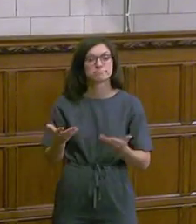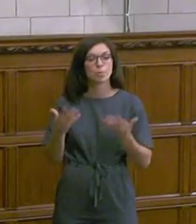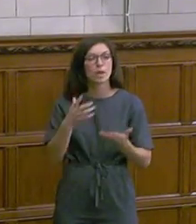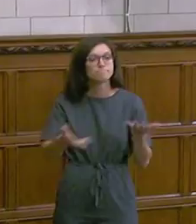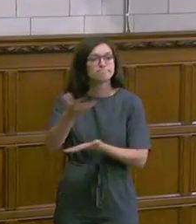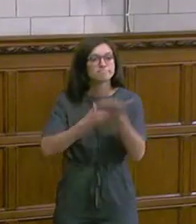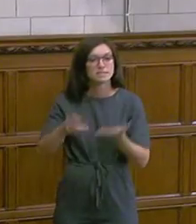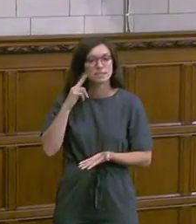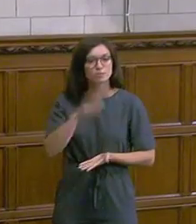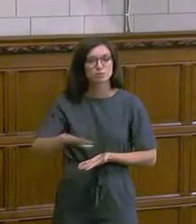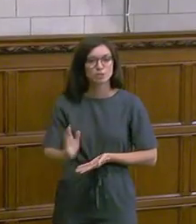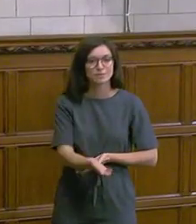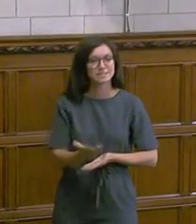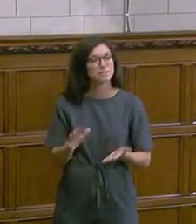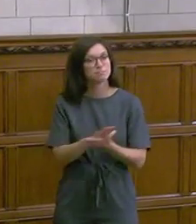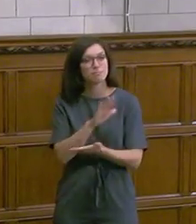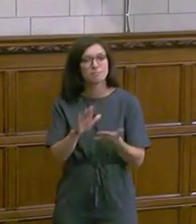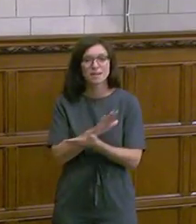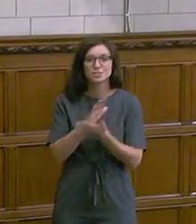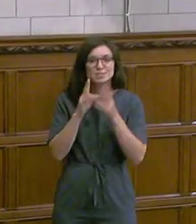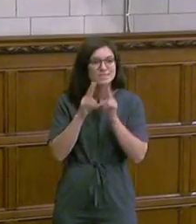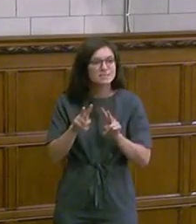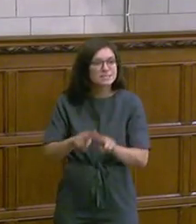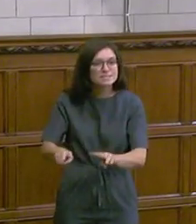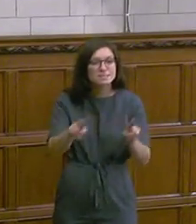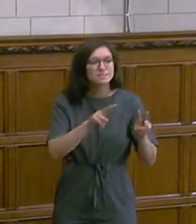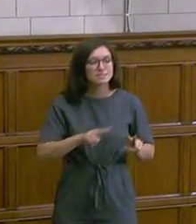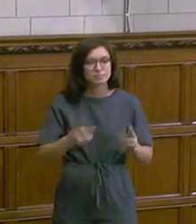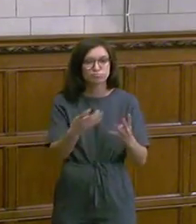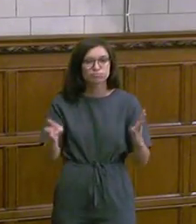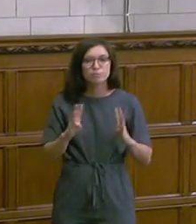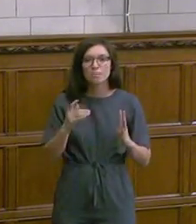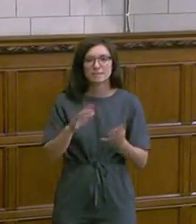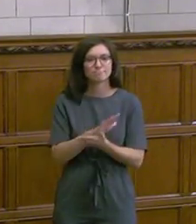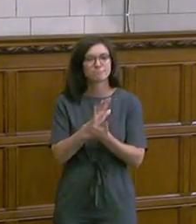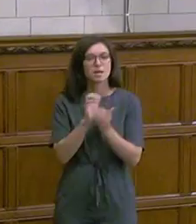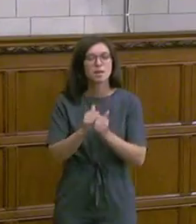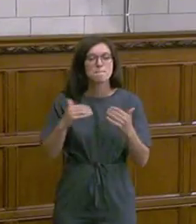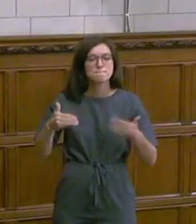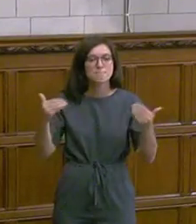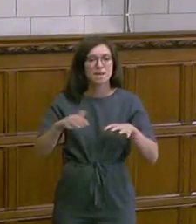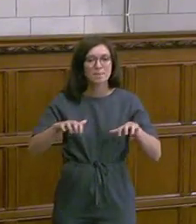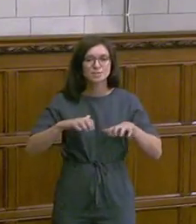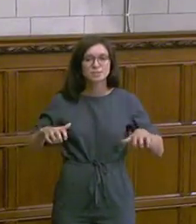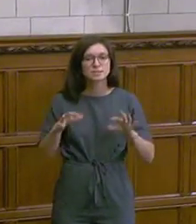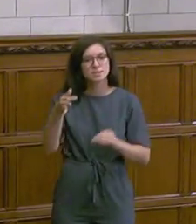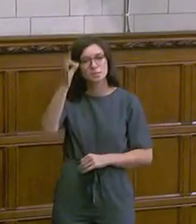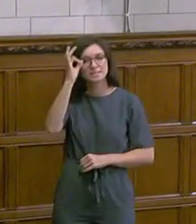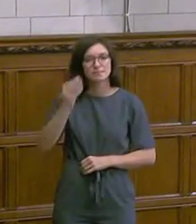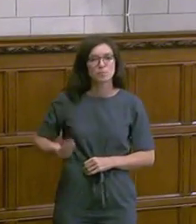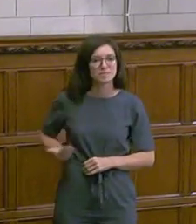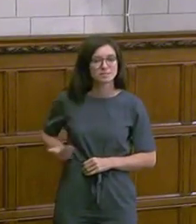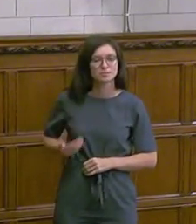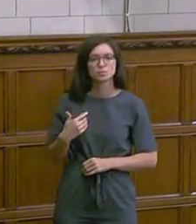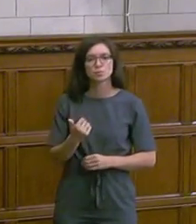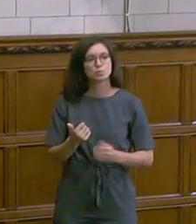services. Mr String, it's a pleasure to see you presiding over this debate today, and I'm grateful to the Backbench Business Committee for granting us time to raise this matter